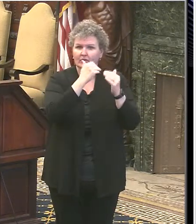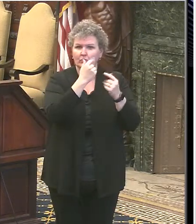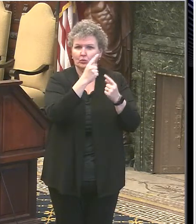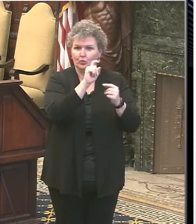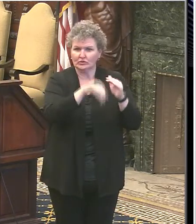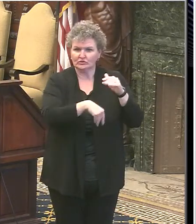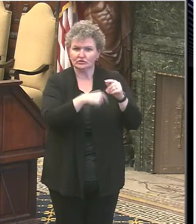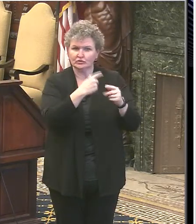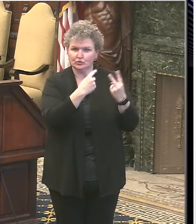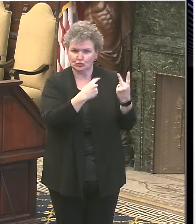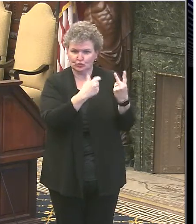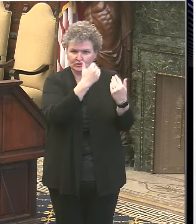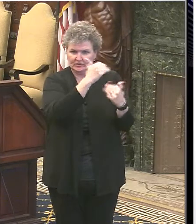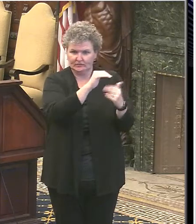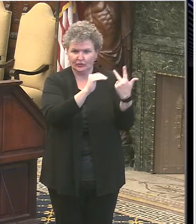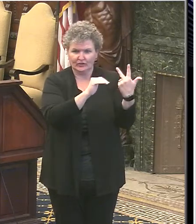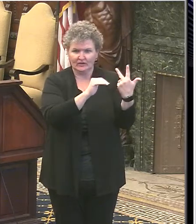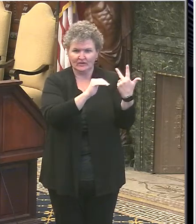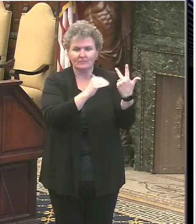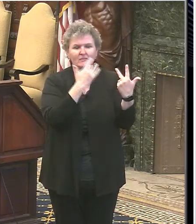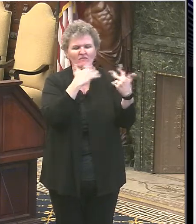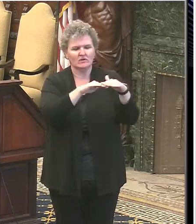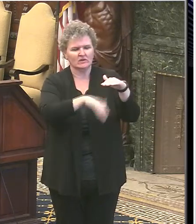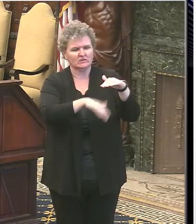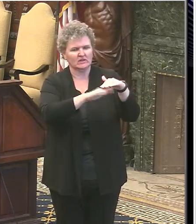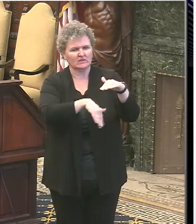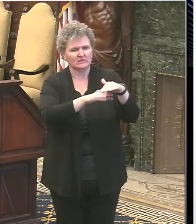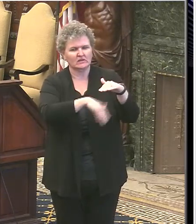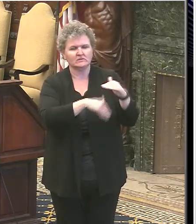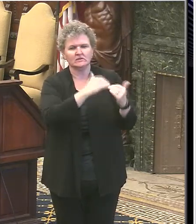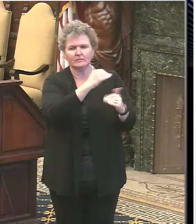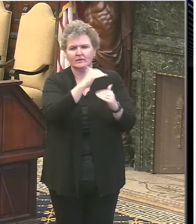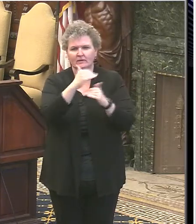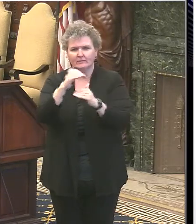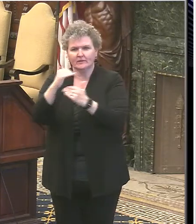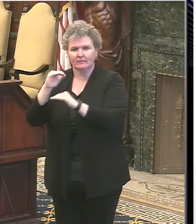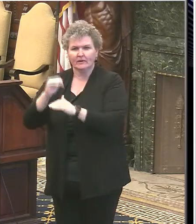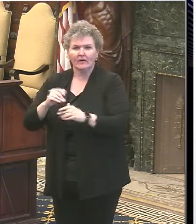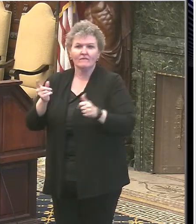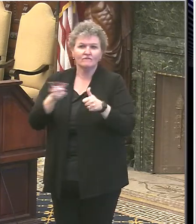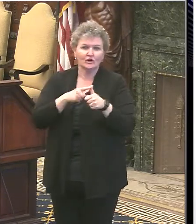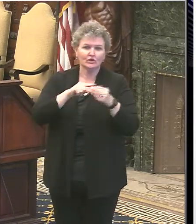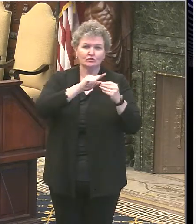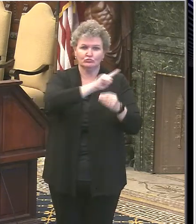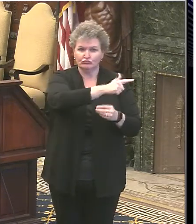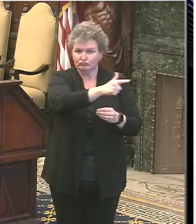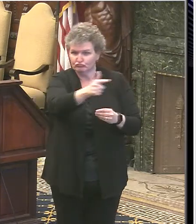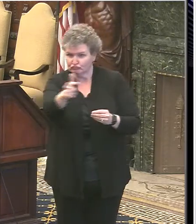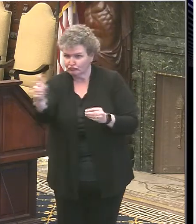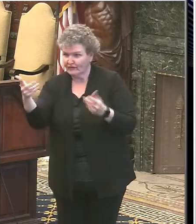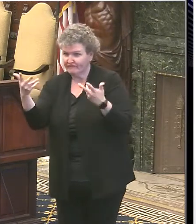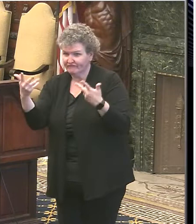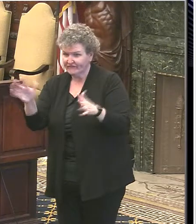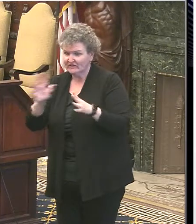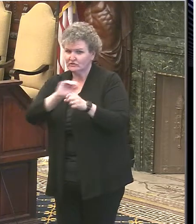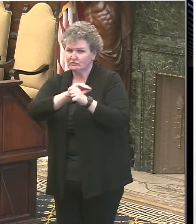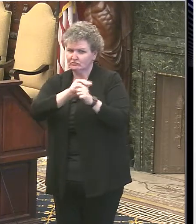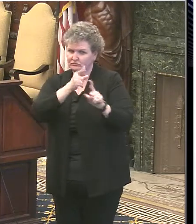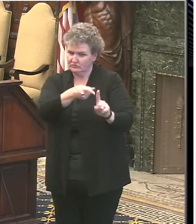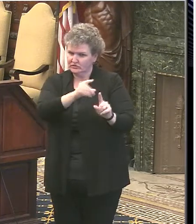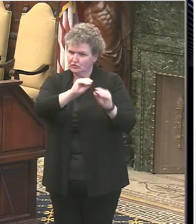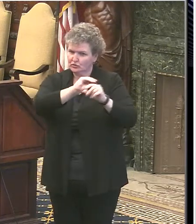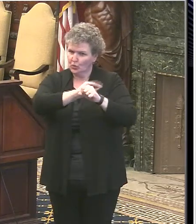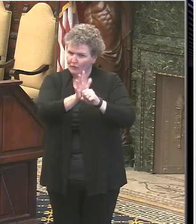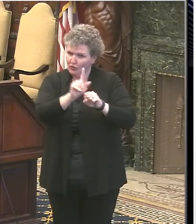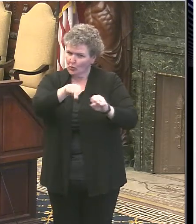to 3 or fewer. We, of course, are limiting this first round to the topic of COVID-19, including